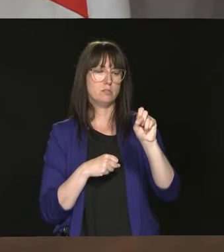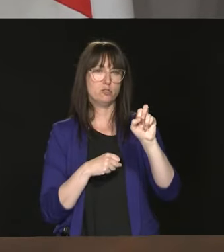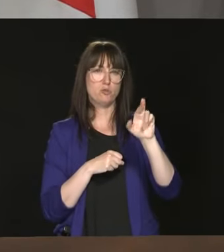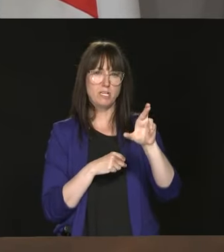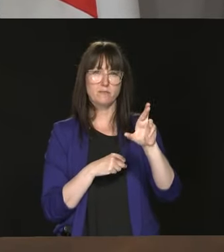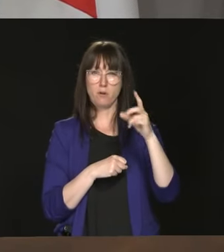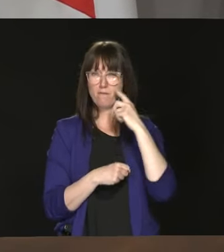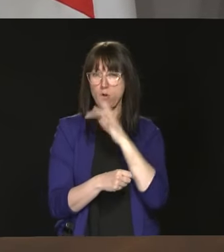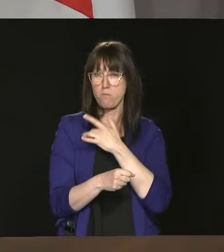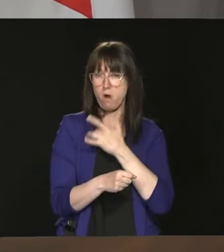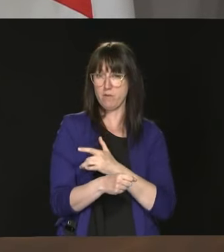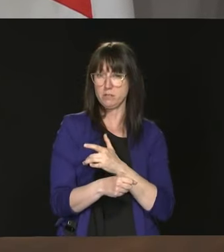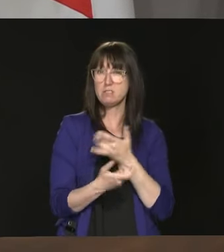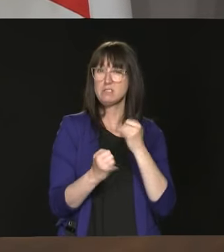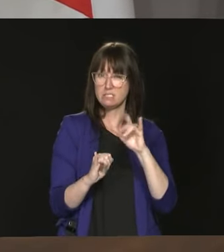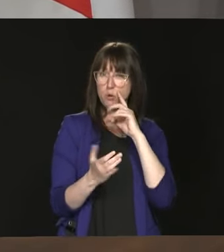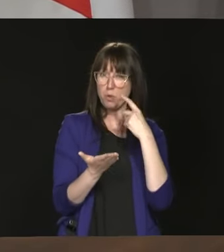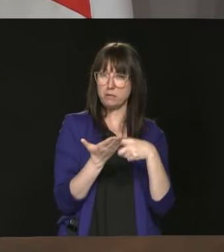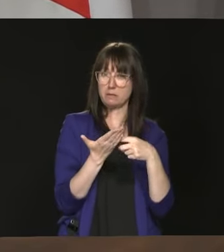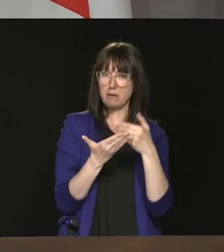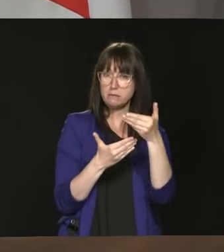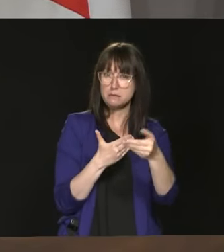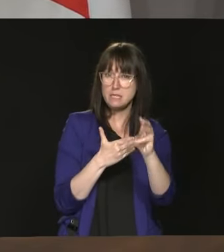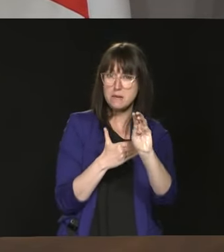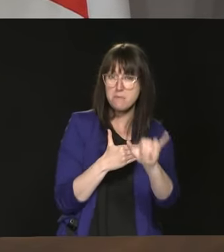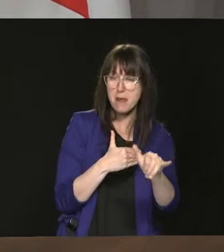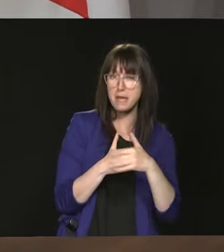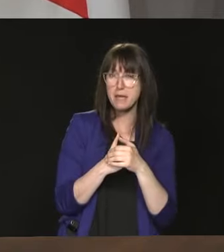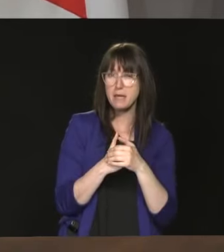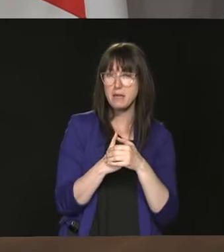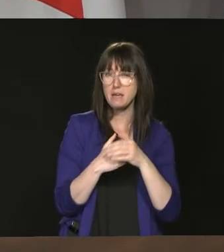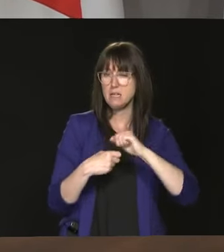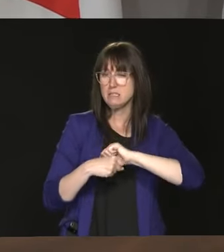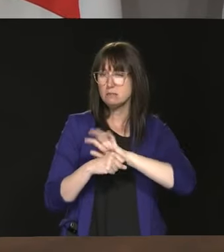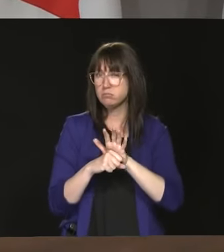month, and how has this pandemic informed those discussions?